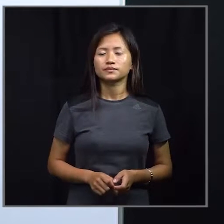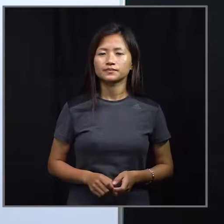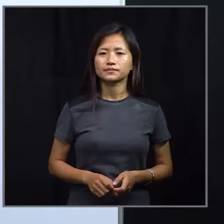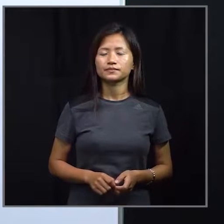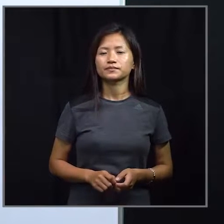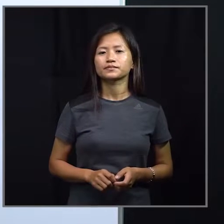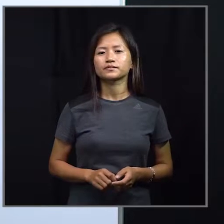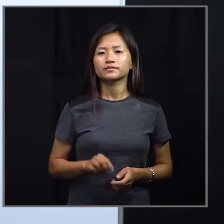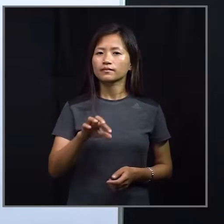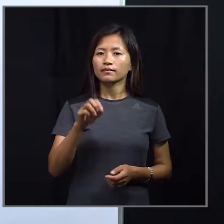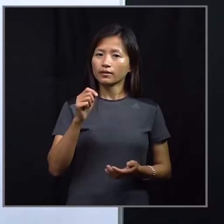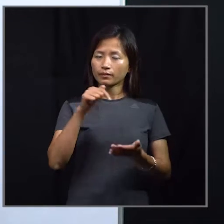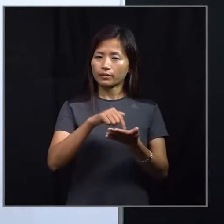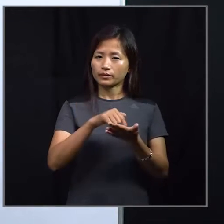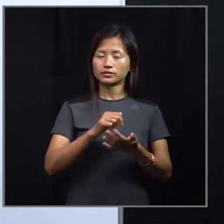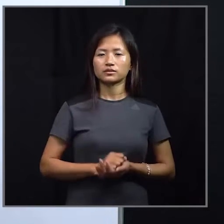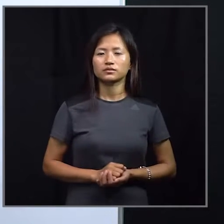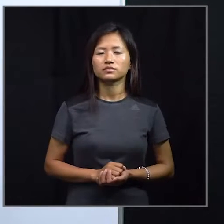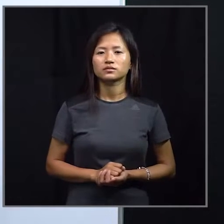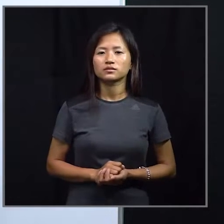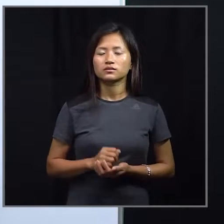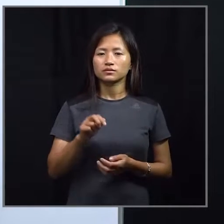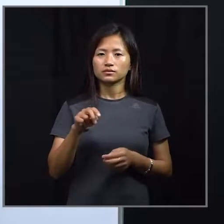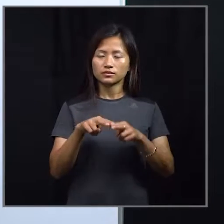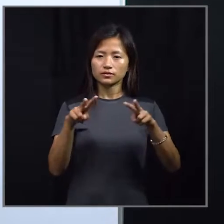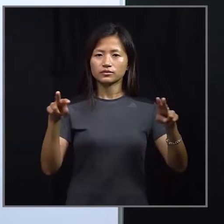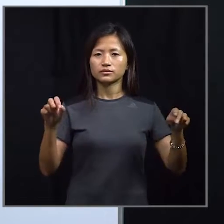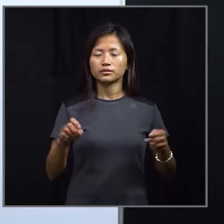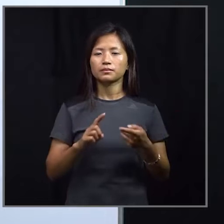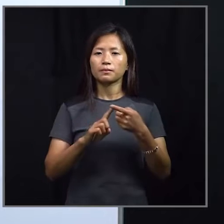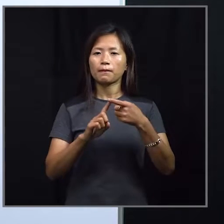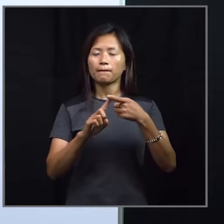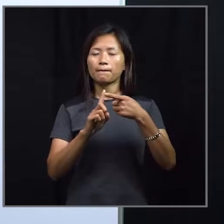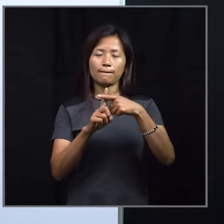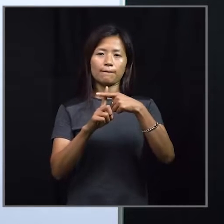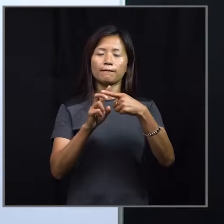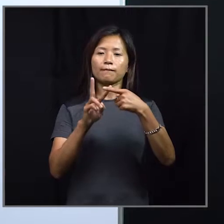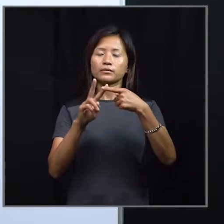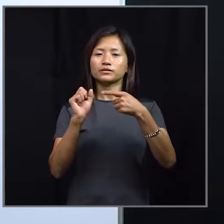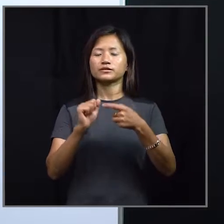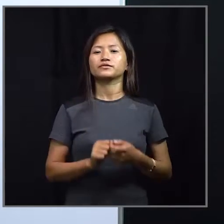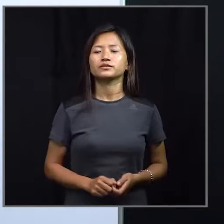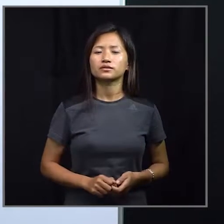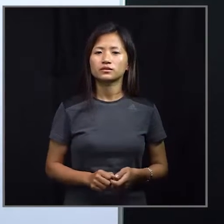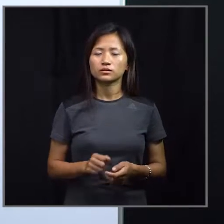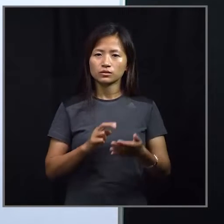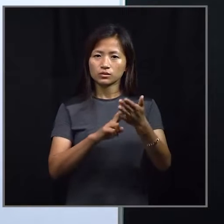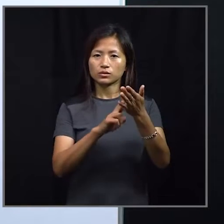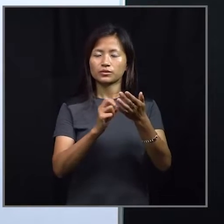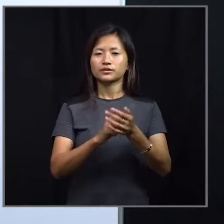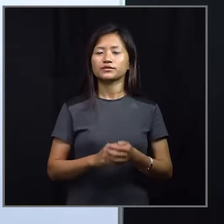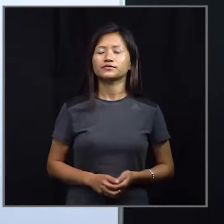made there. Getting the point or not? So that's the difference between positive economics and normative economics. Value judgment is